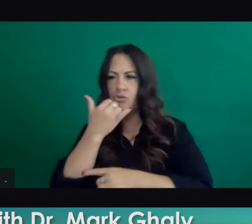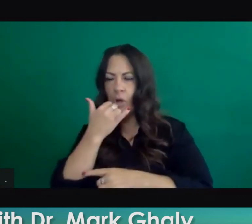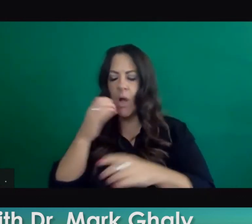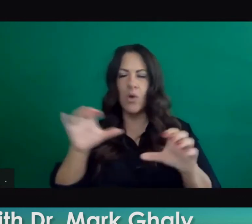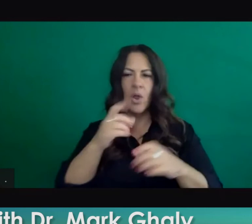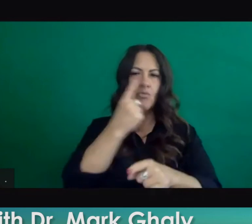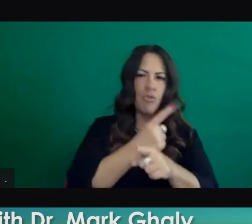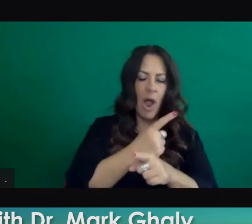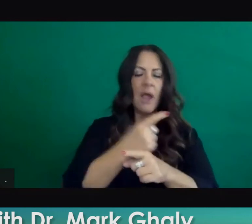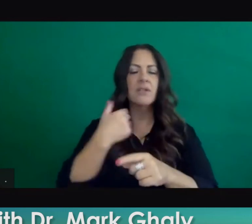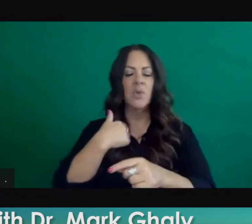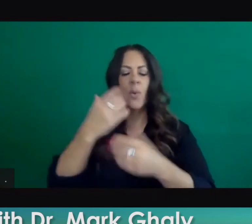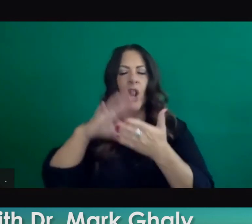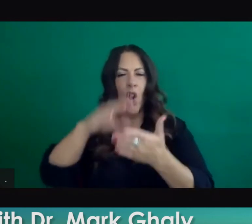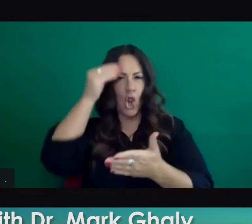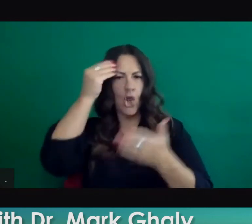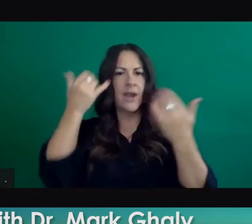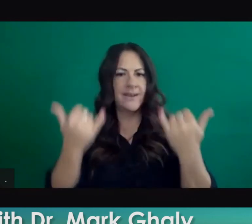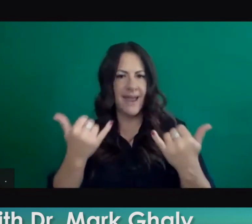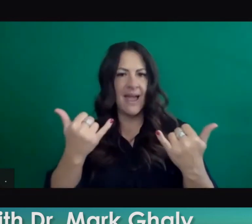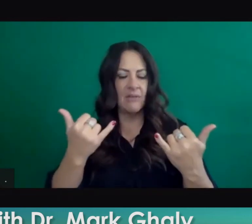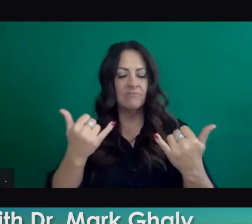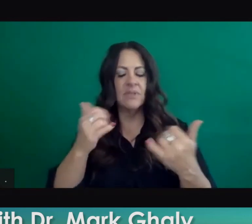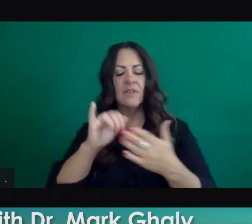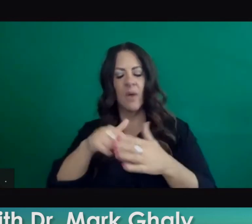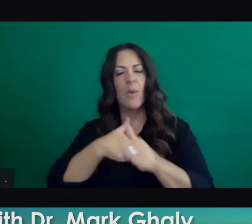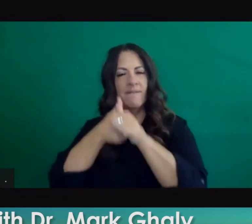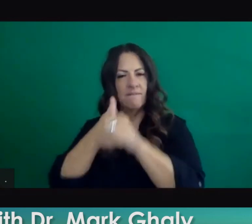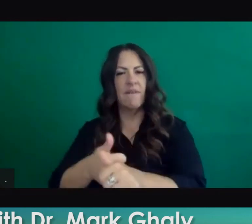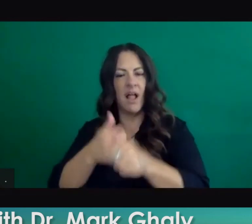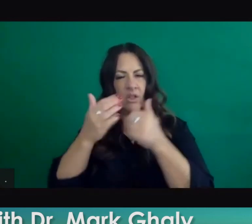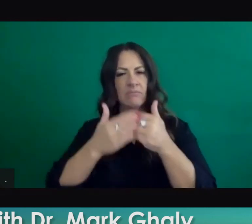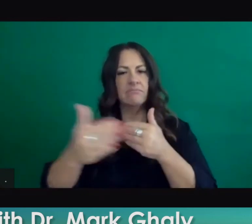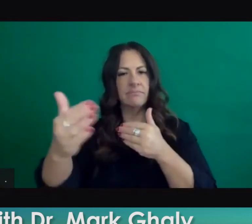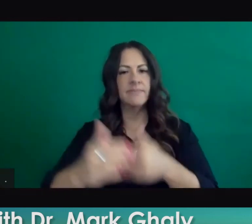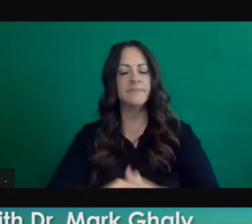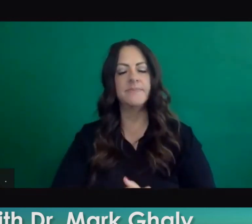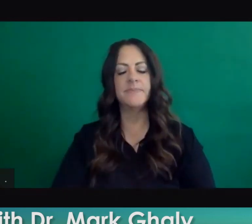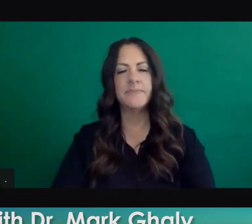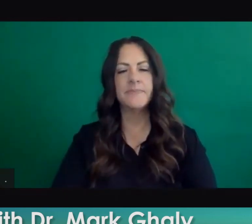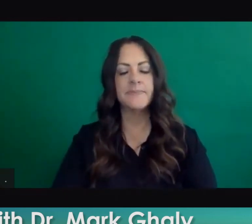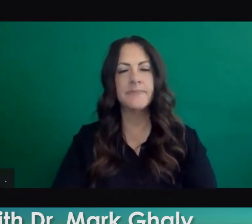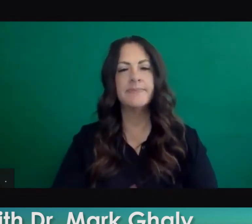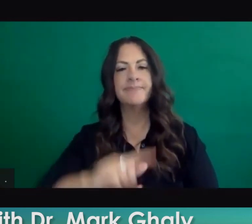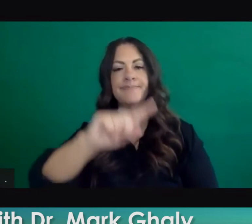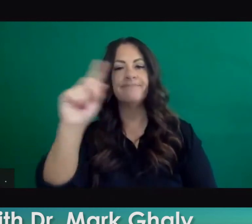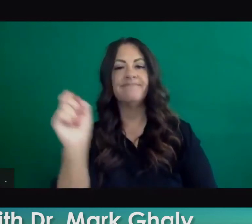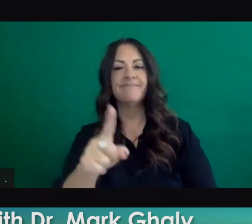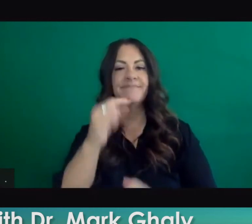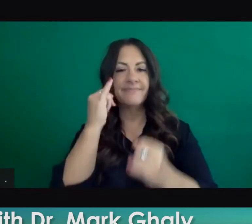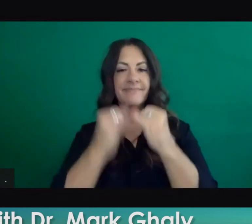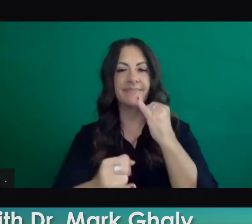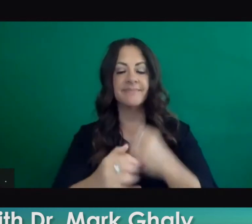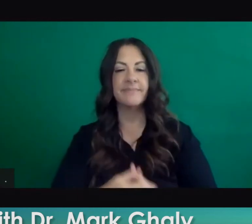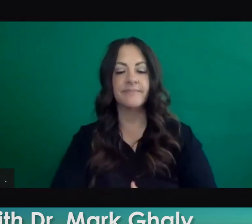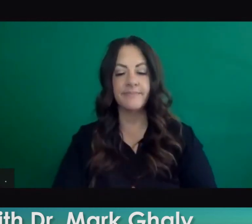all of the things that we have done up until now. Final question, Brody Levesque, Los Angeles Blade.